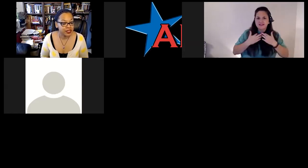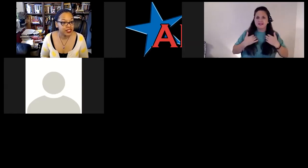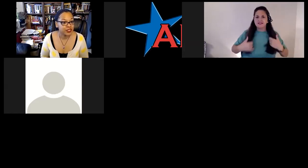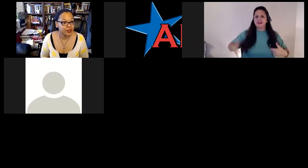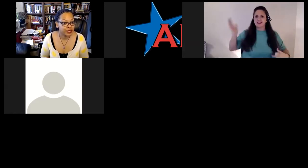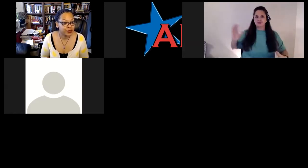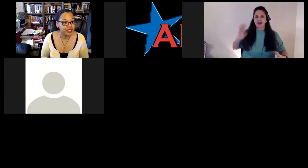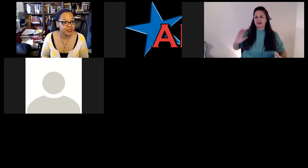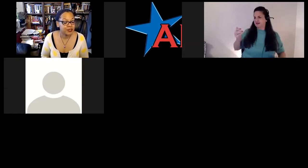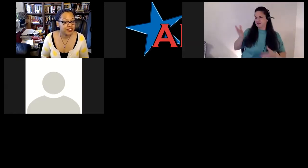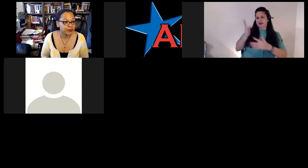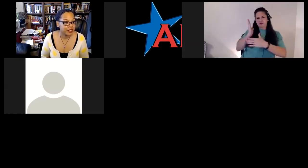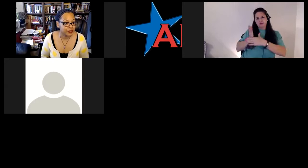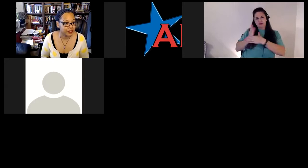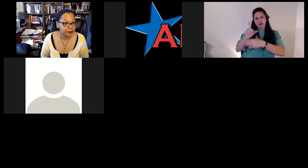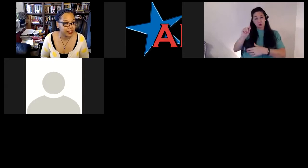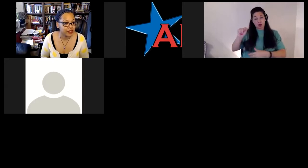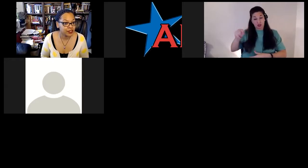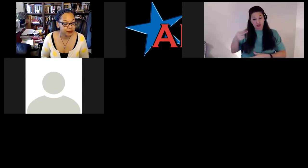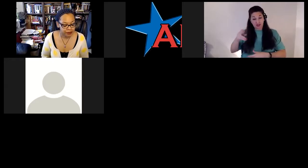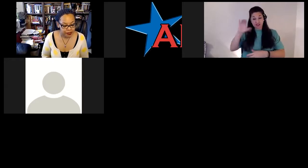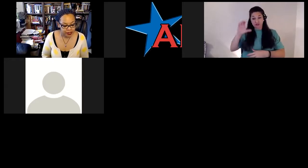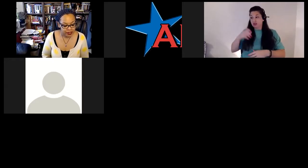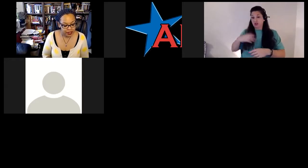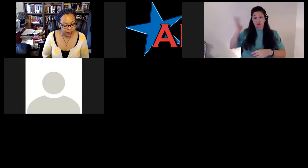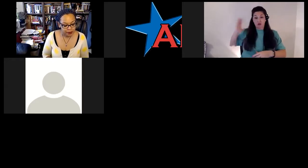century and earlier, where they didn't believe that Black folks felt pain at all.